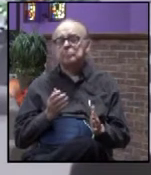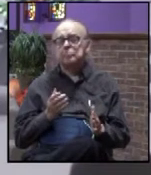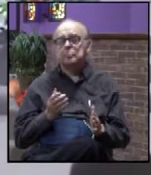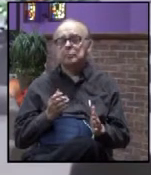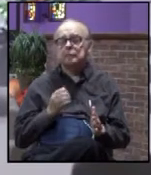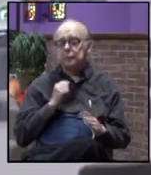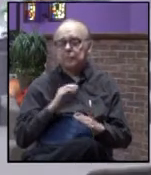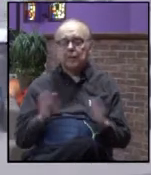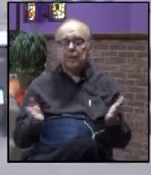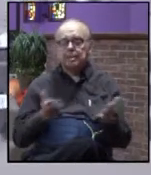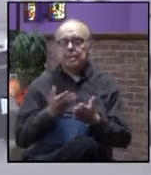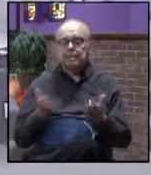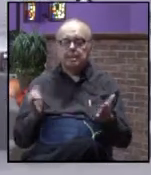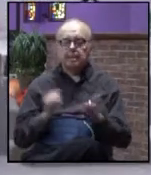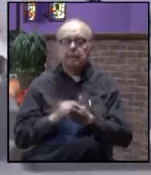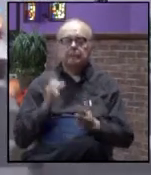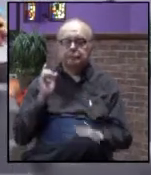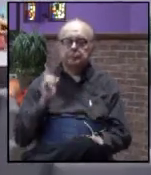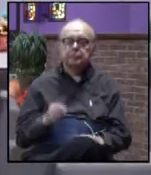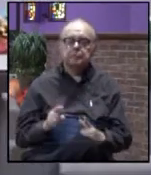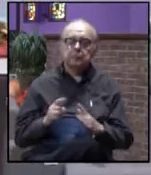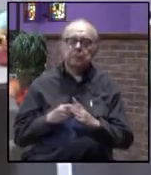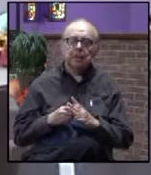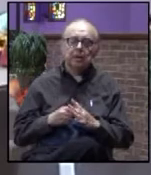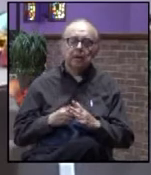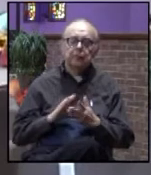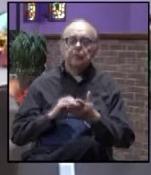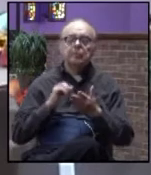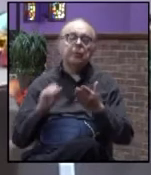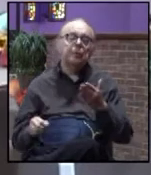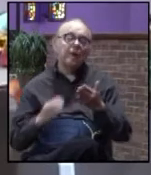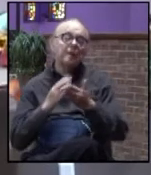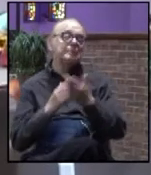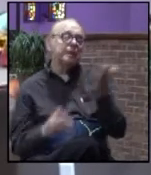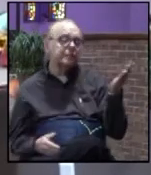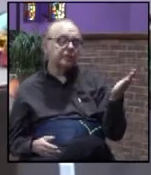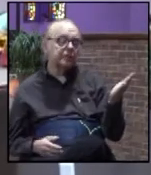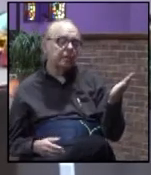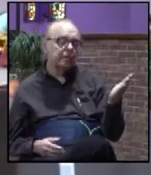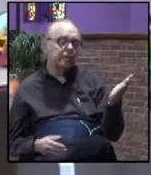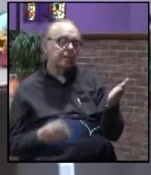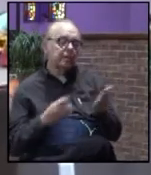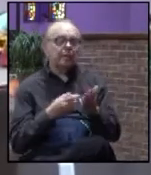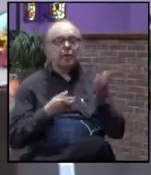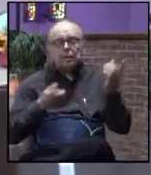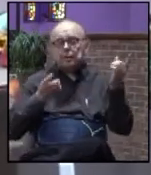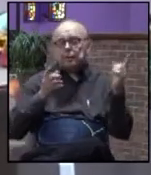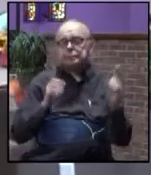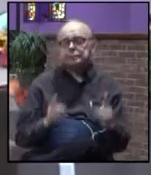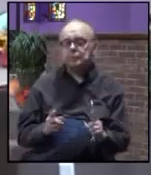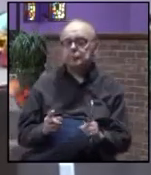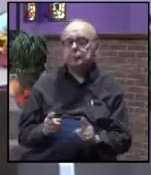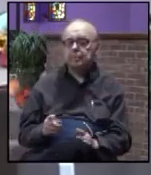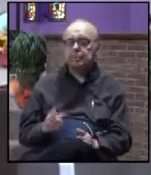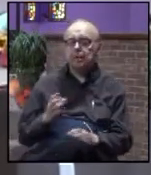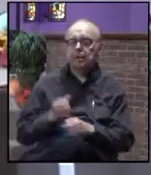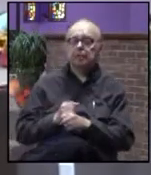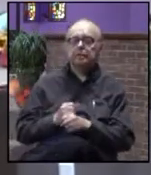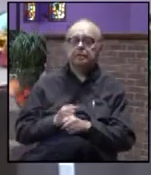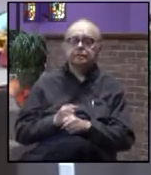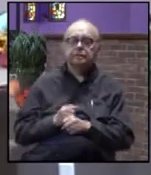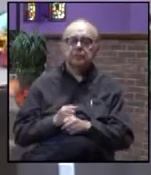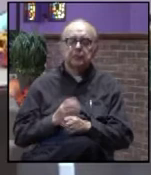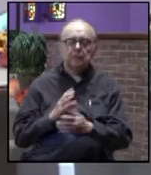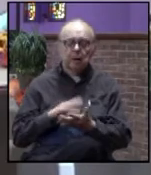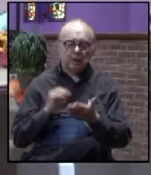in order to do something with this, you've got to start taking a piece out. And what happens is, you've got to start